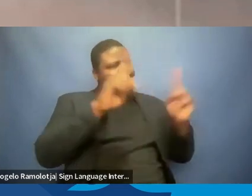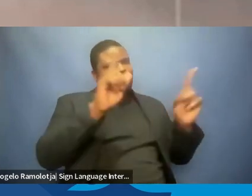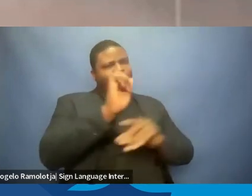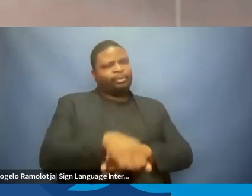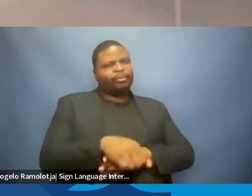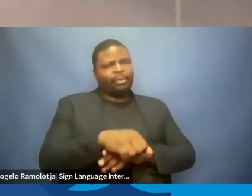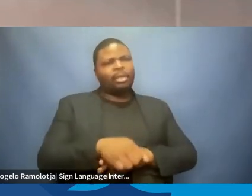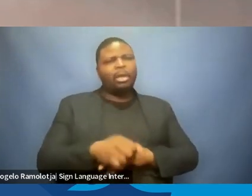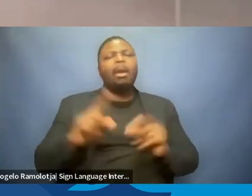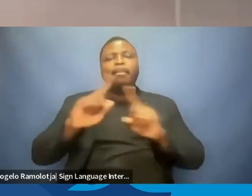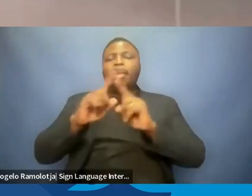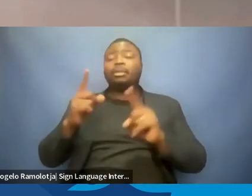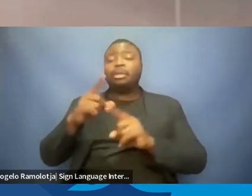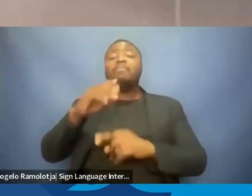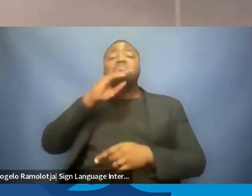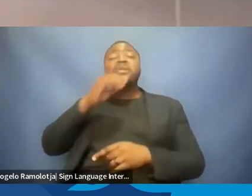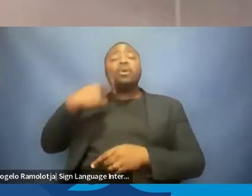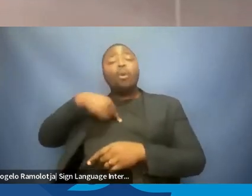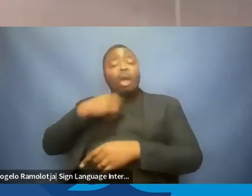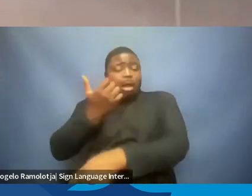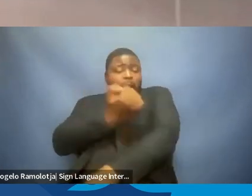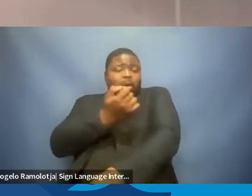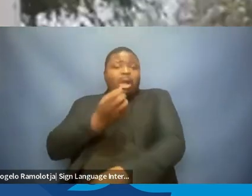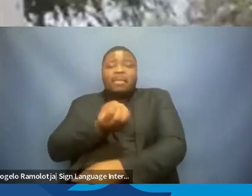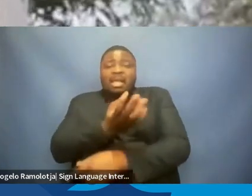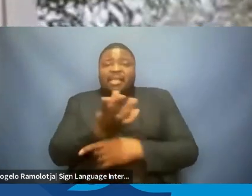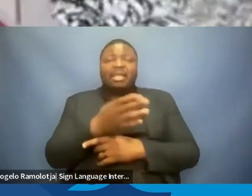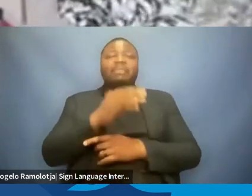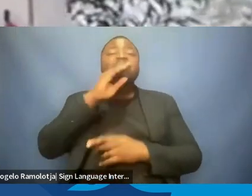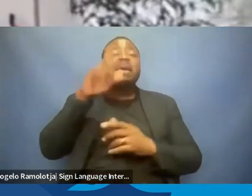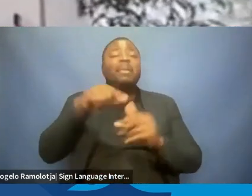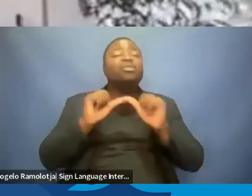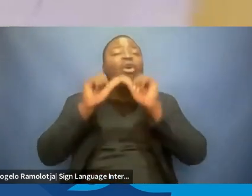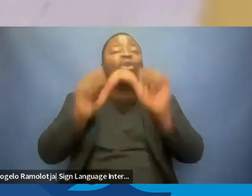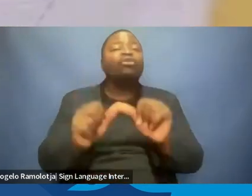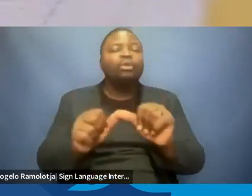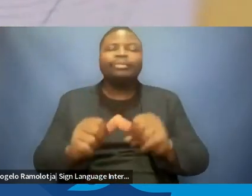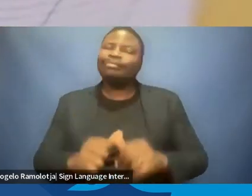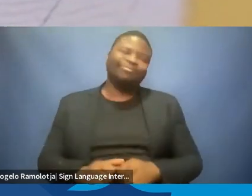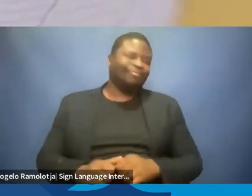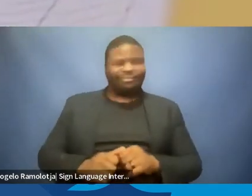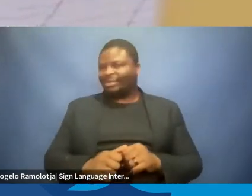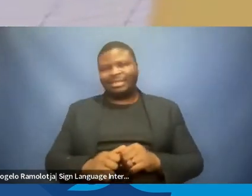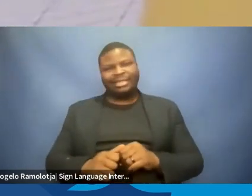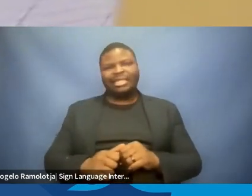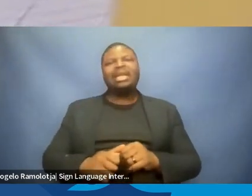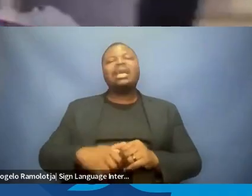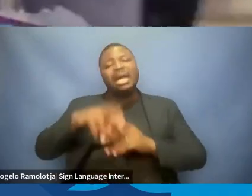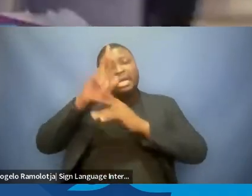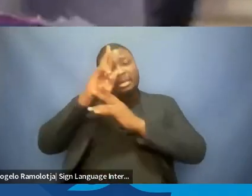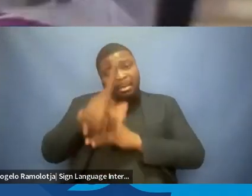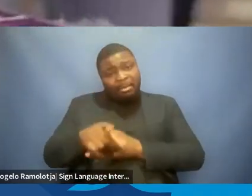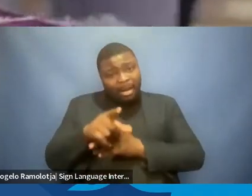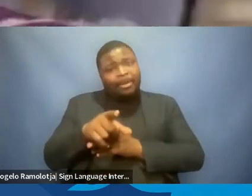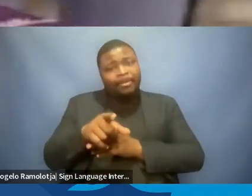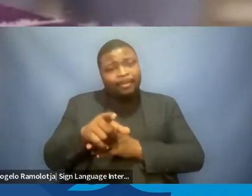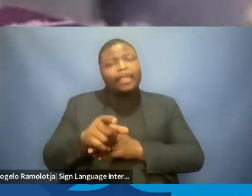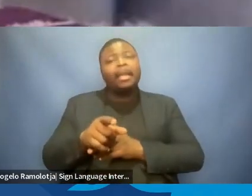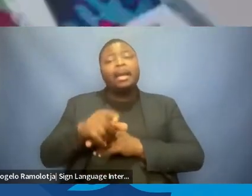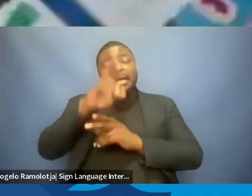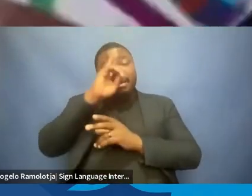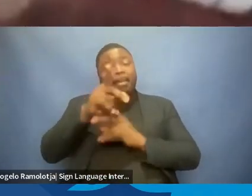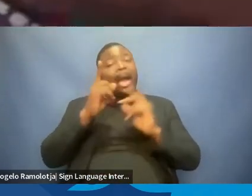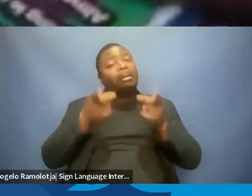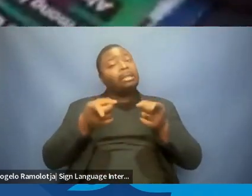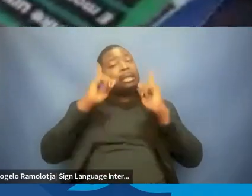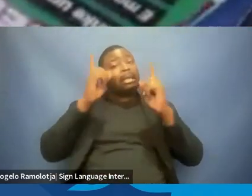they should continue using drugs. They don't understand that it's a package. You distribute needles, but you will still